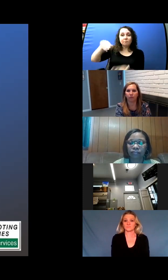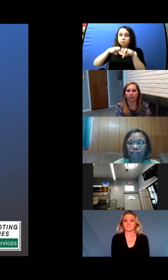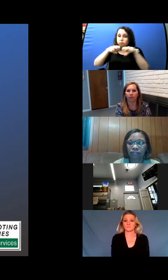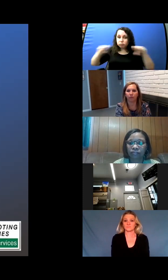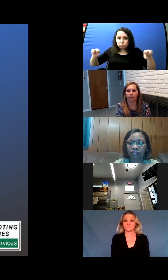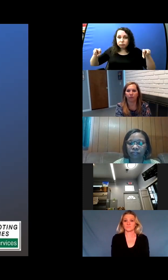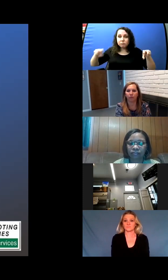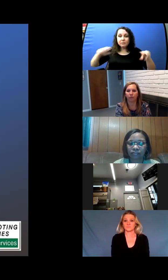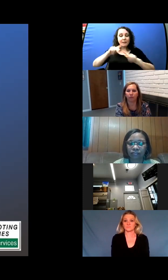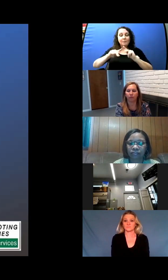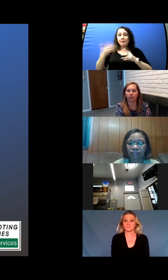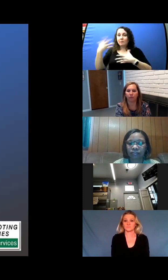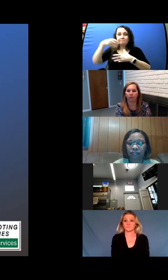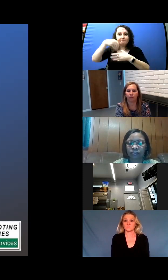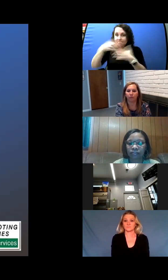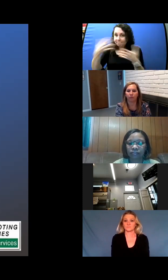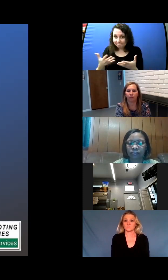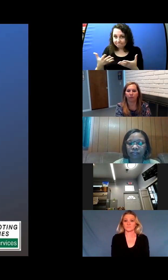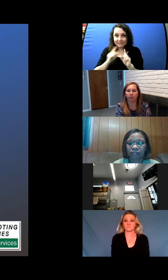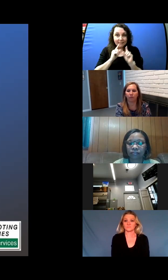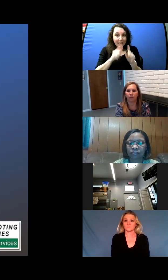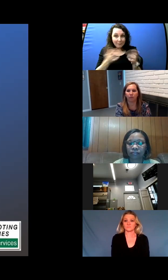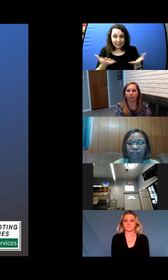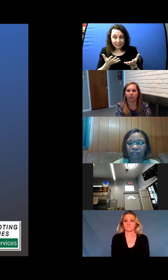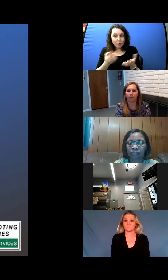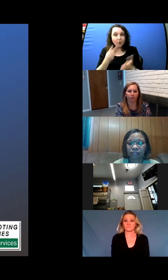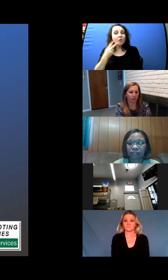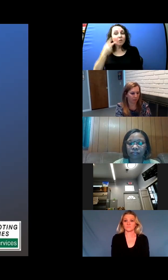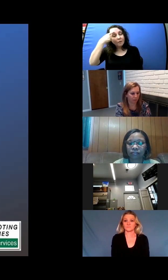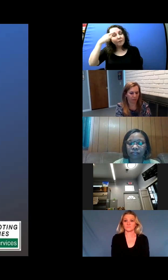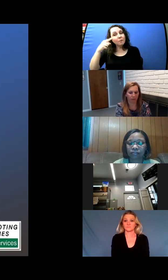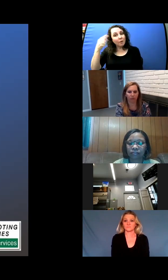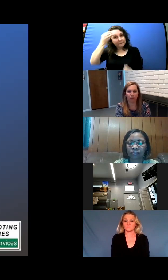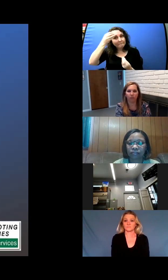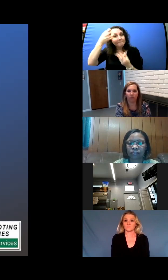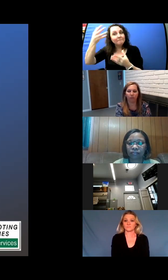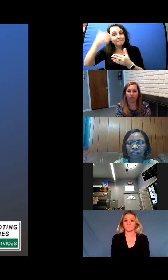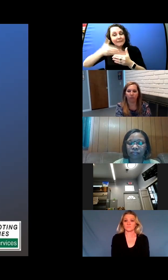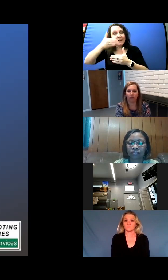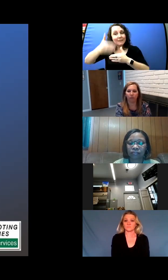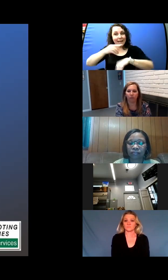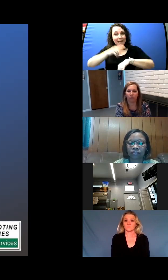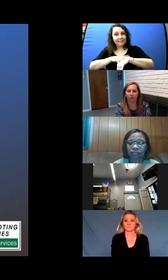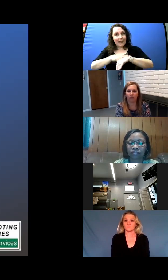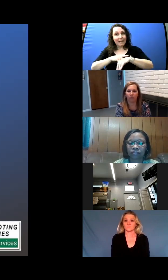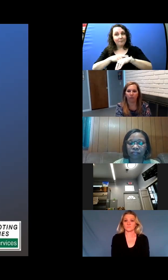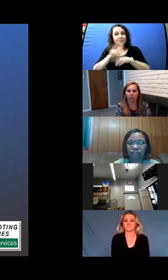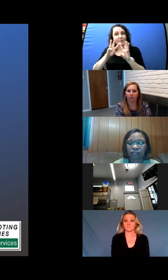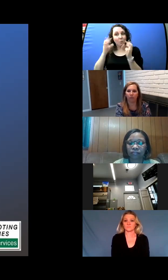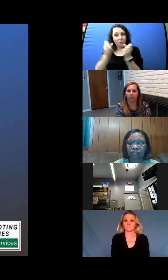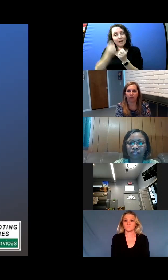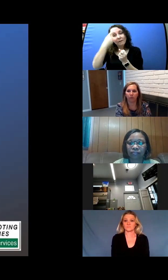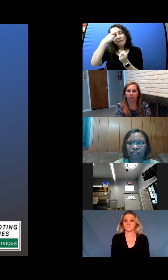the session. Please look for information on our next session on retention tips for returning